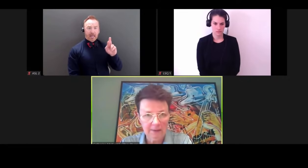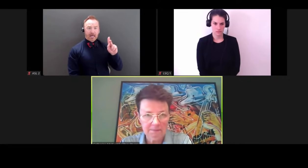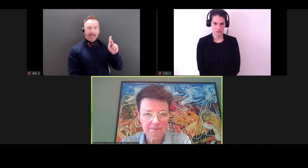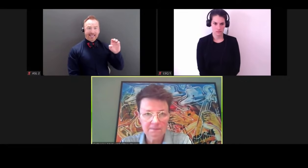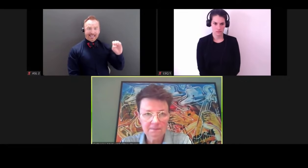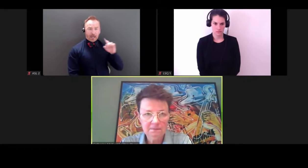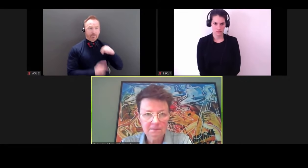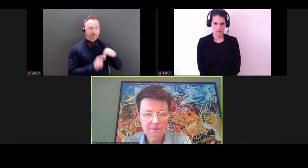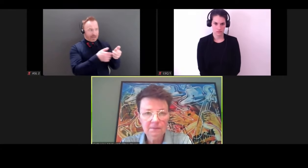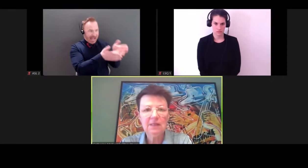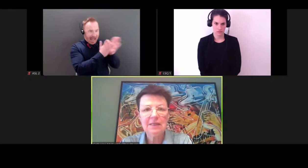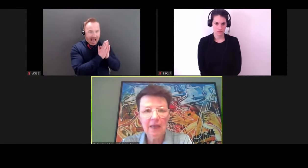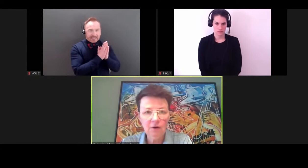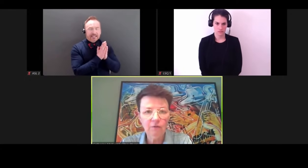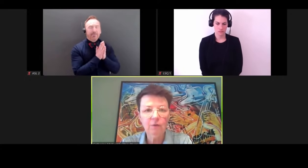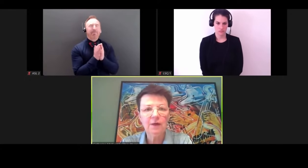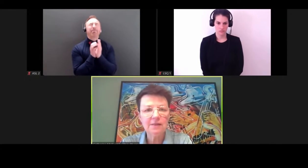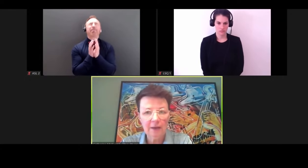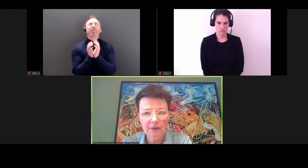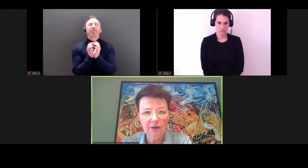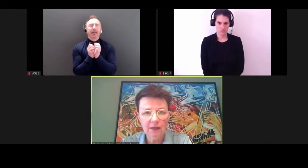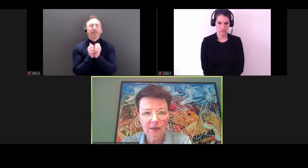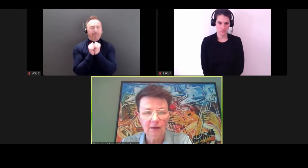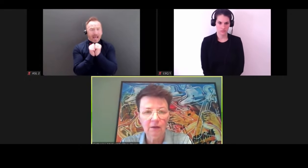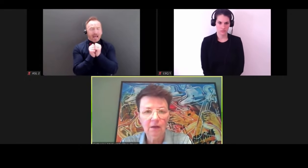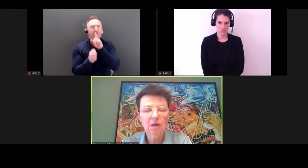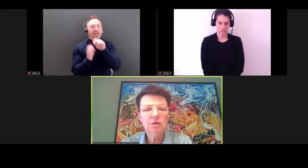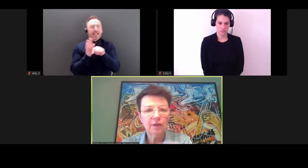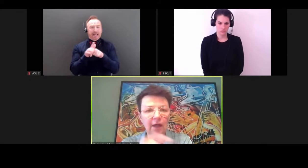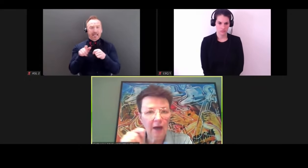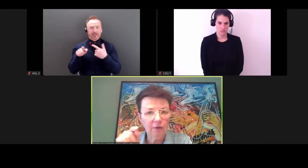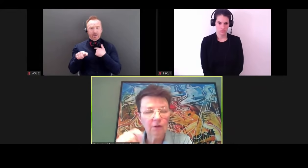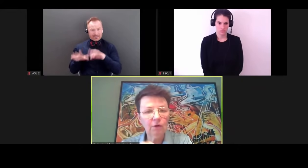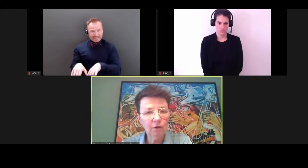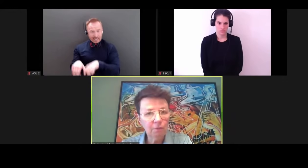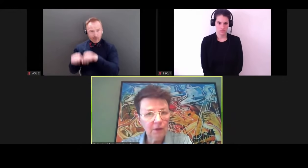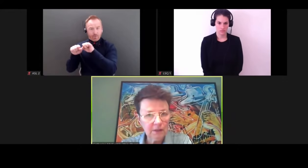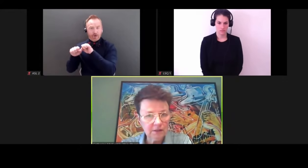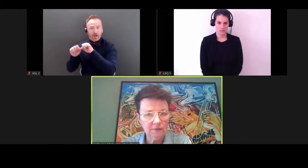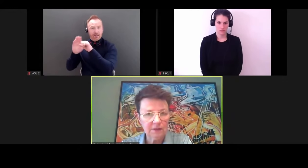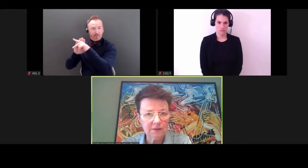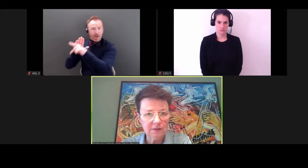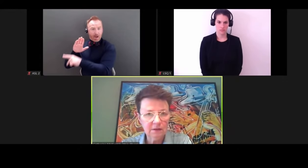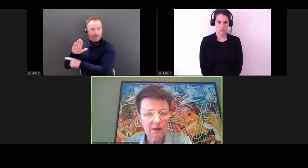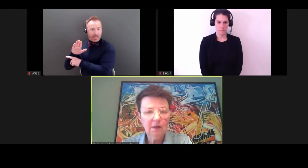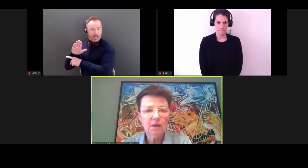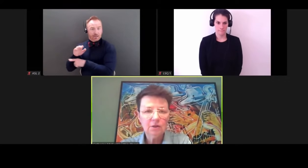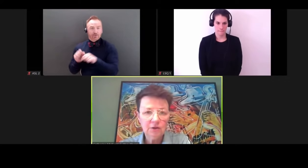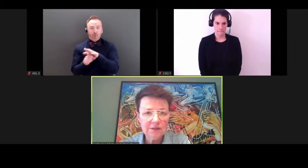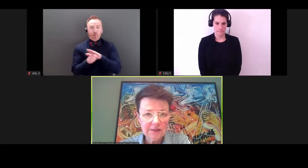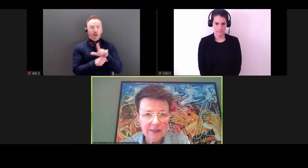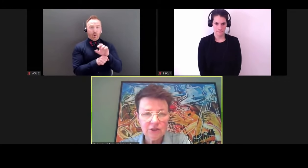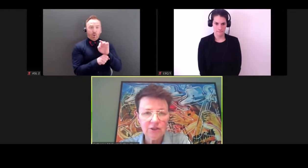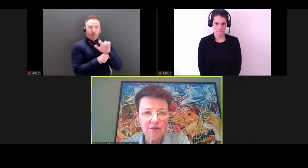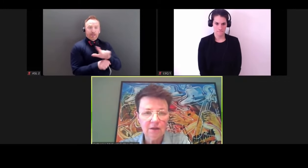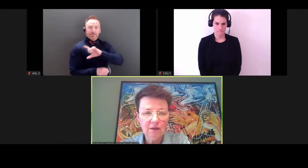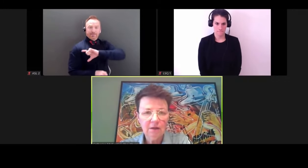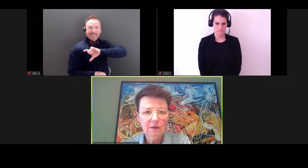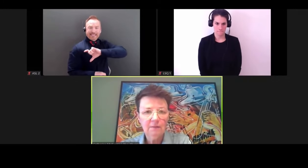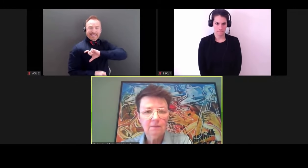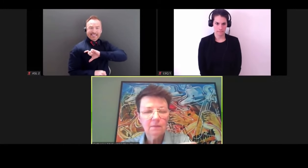I'm going to beg them to take over what's happening on the Hill so that our local police service can turn its